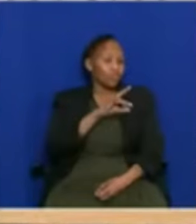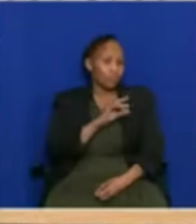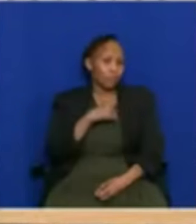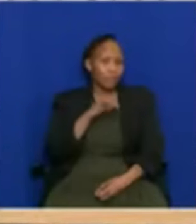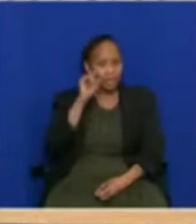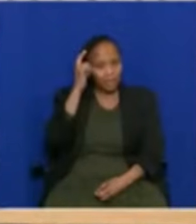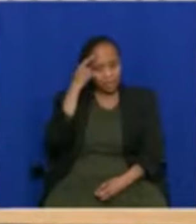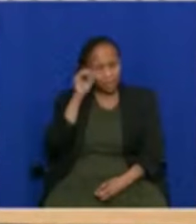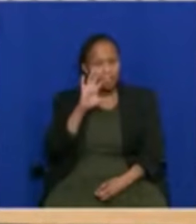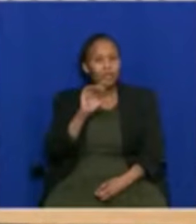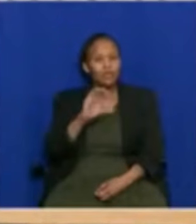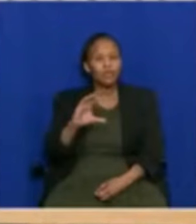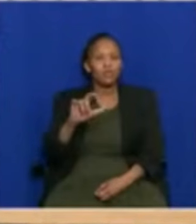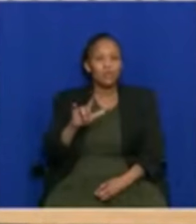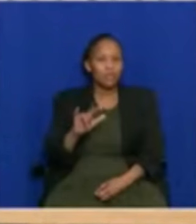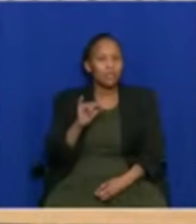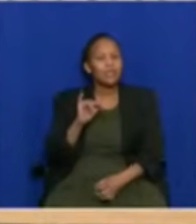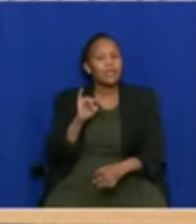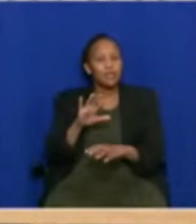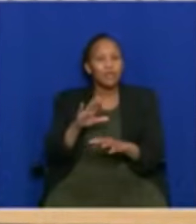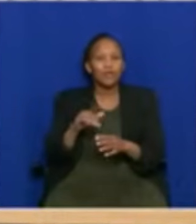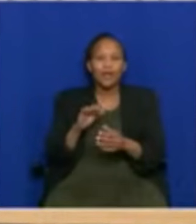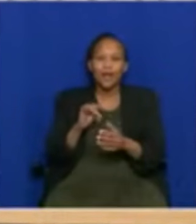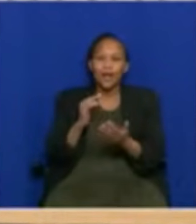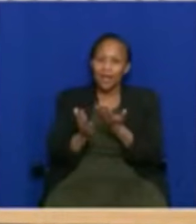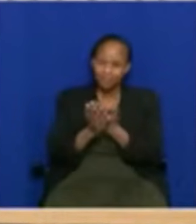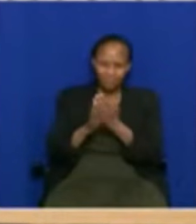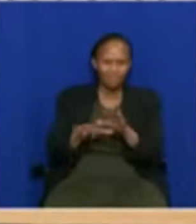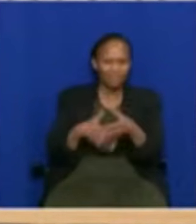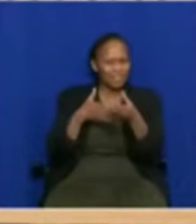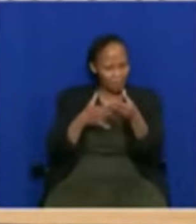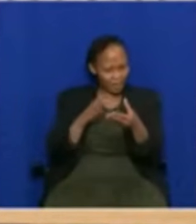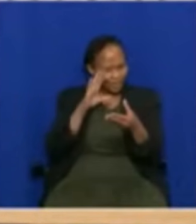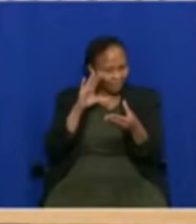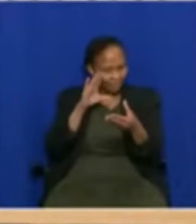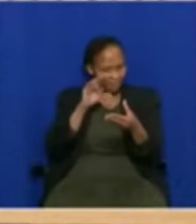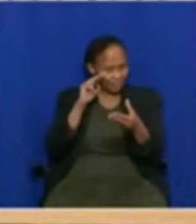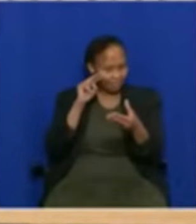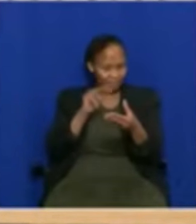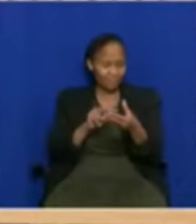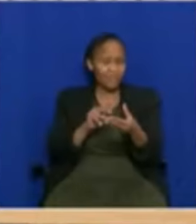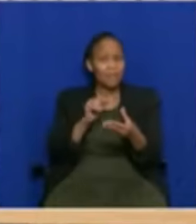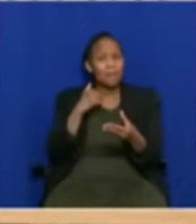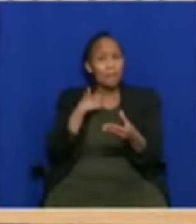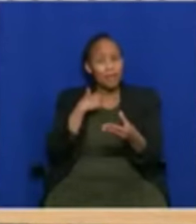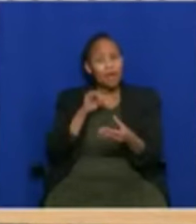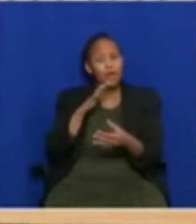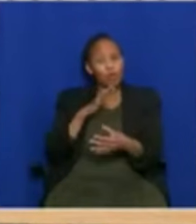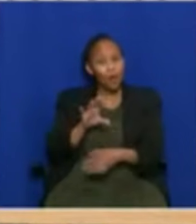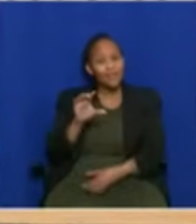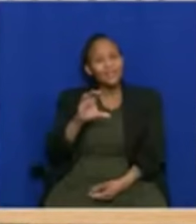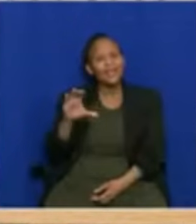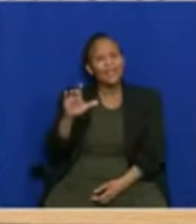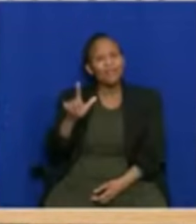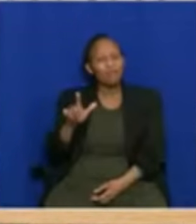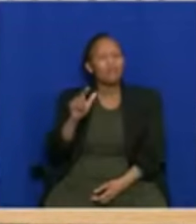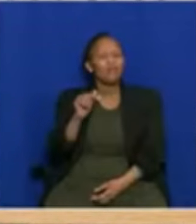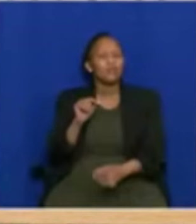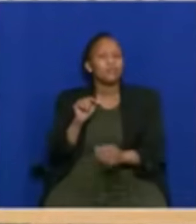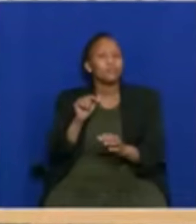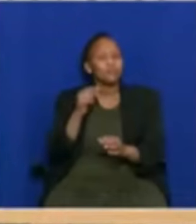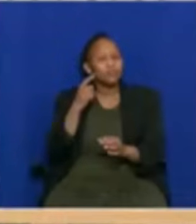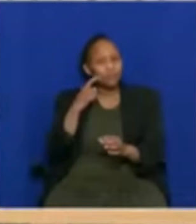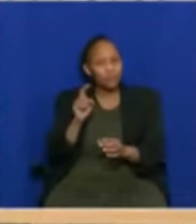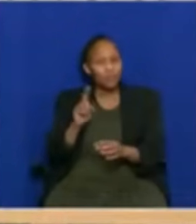complete MK15. What I understood the kernel to point out is that when this document was shared, MK15,